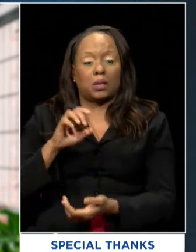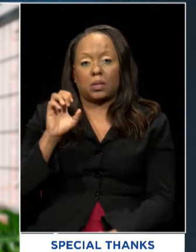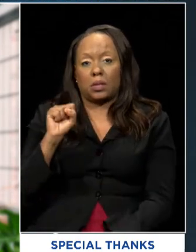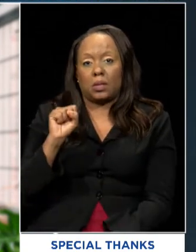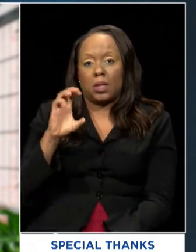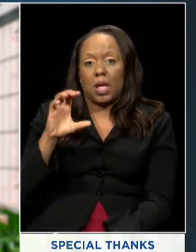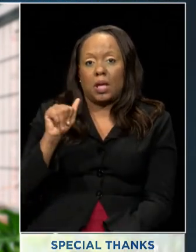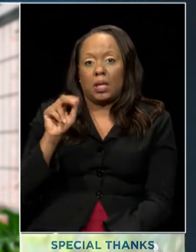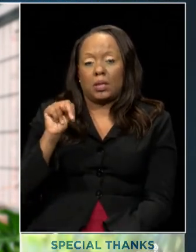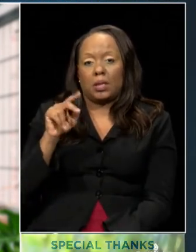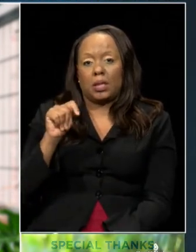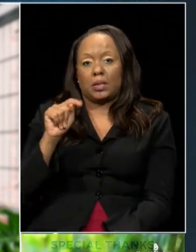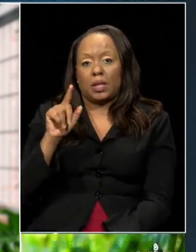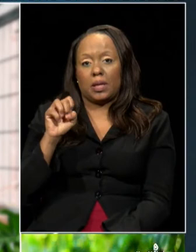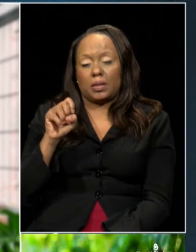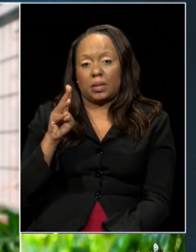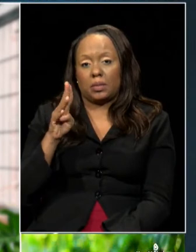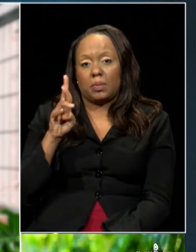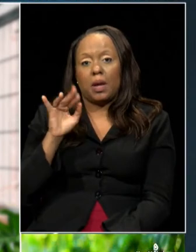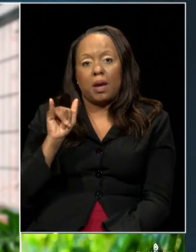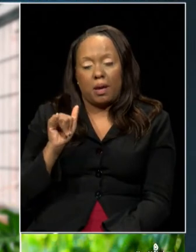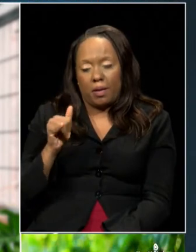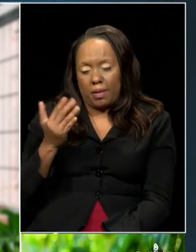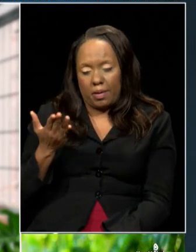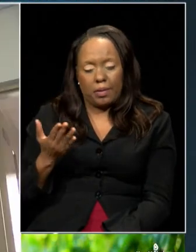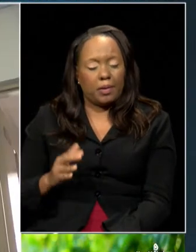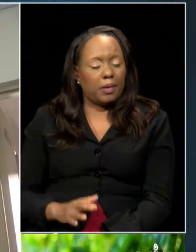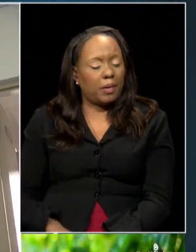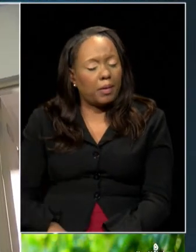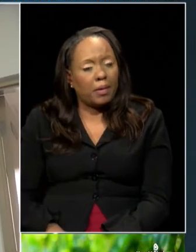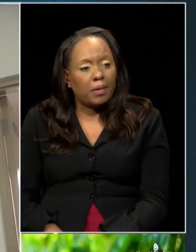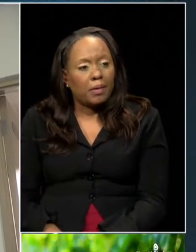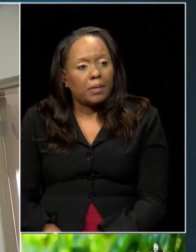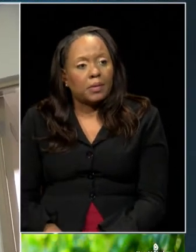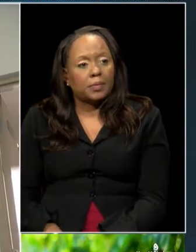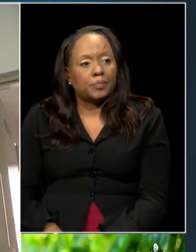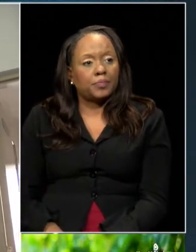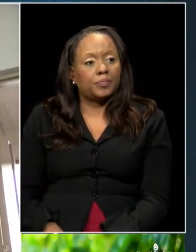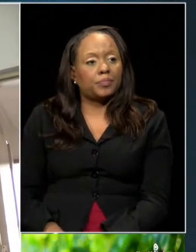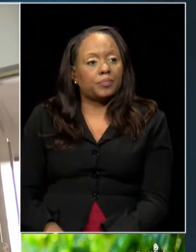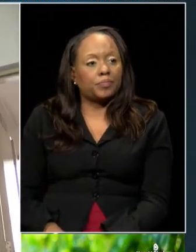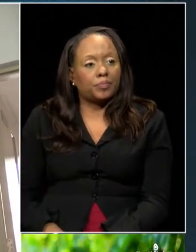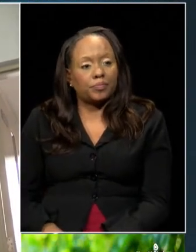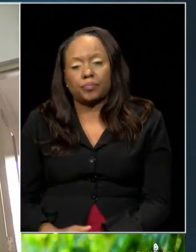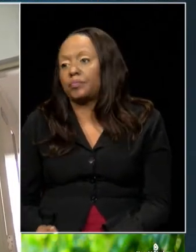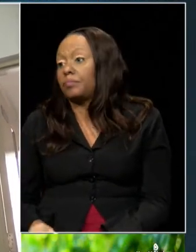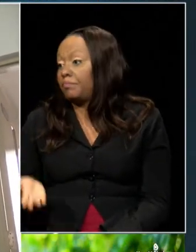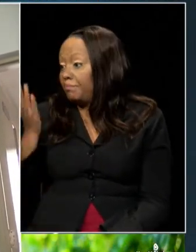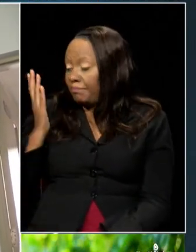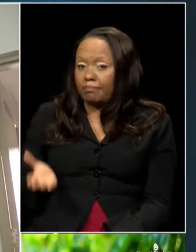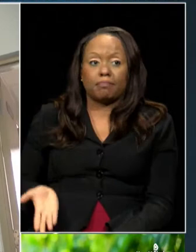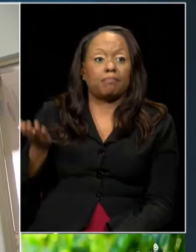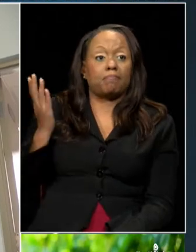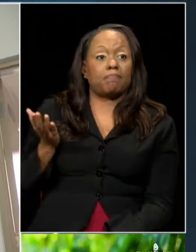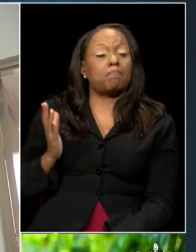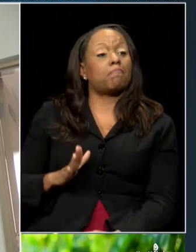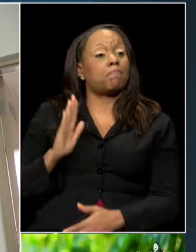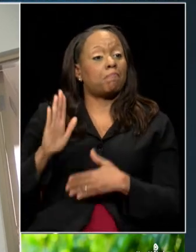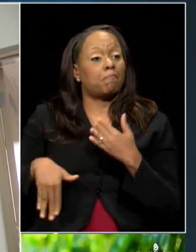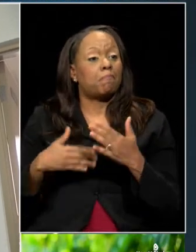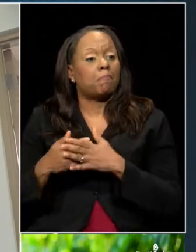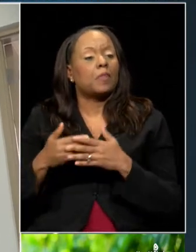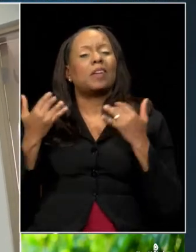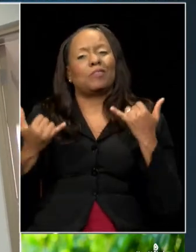she was there at the Heart and Stroke Foundation of Barbados. These are clients, so that's